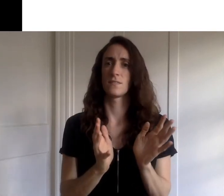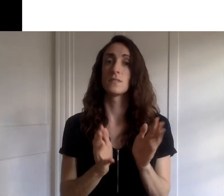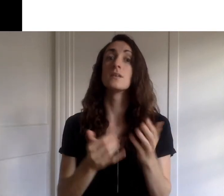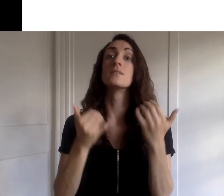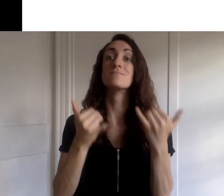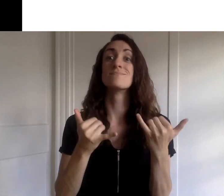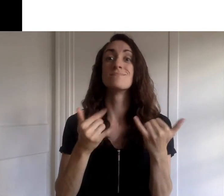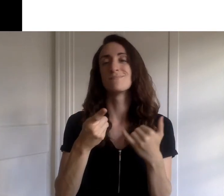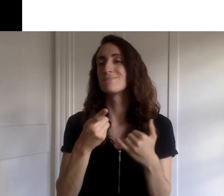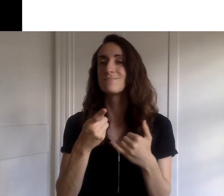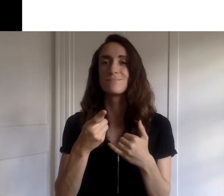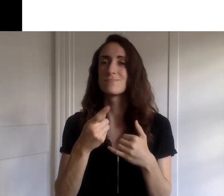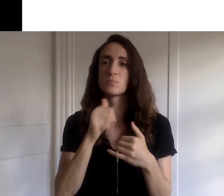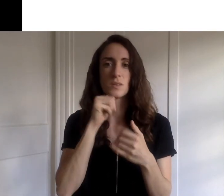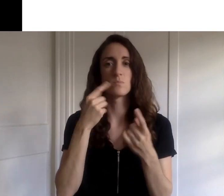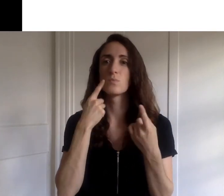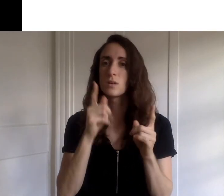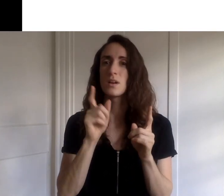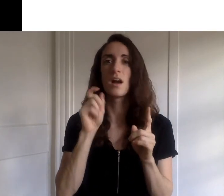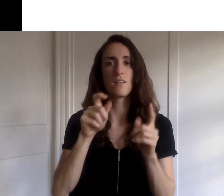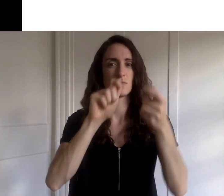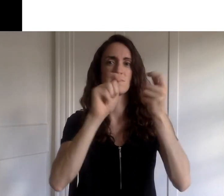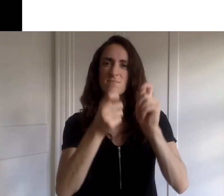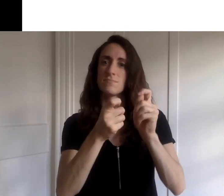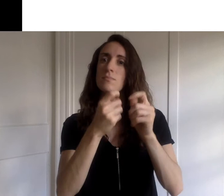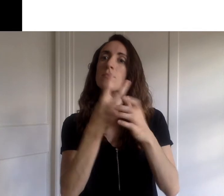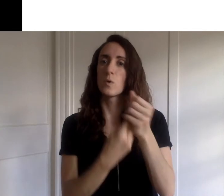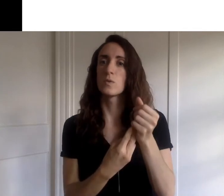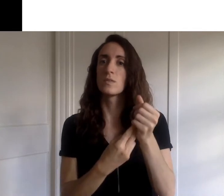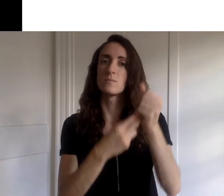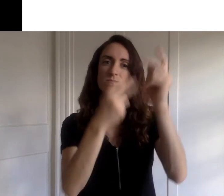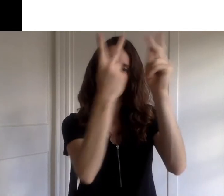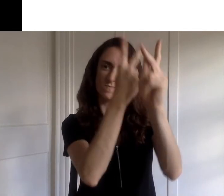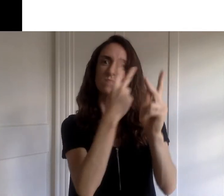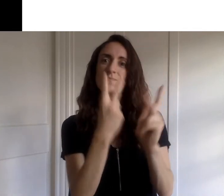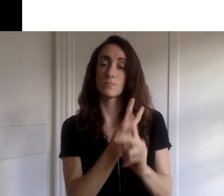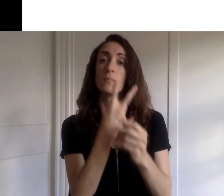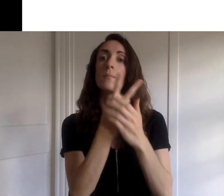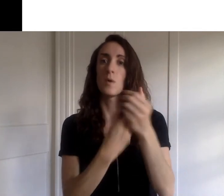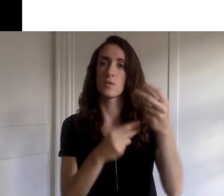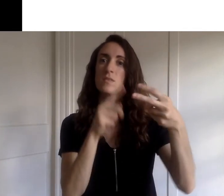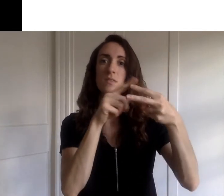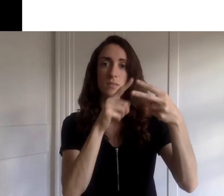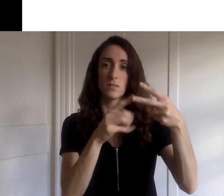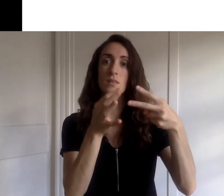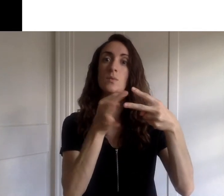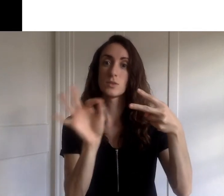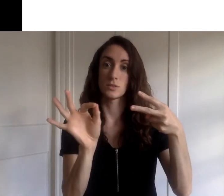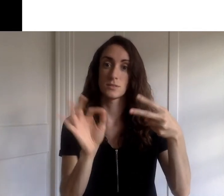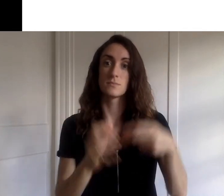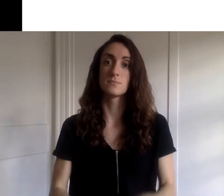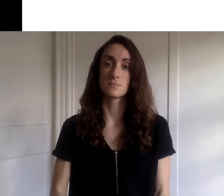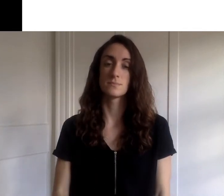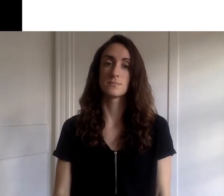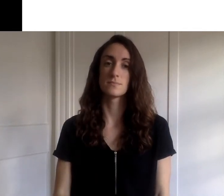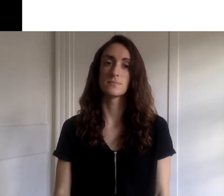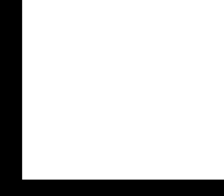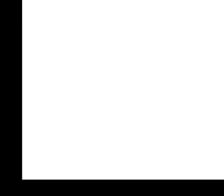we could leave as is. But that's not going to work here. We're going to have to tweak both equations.